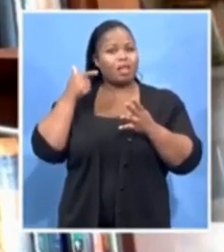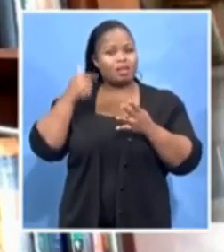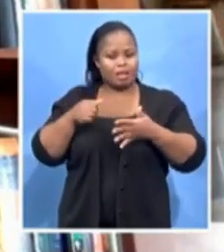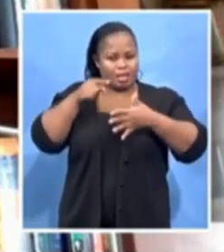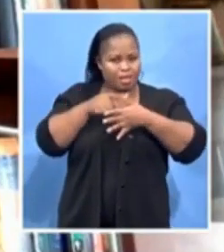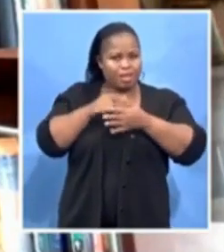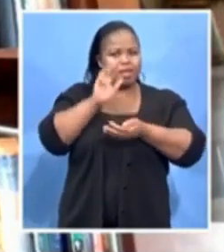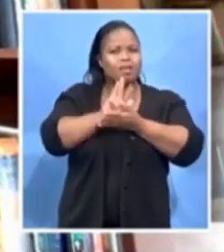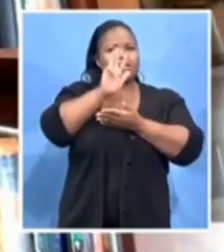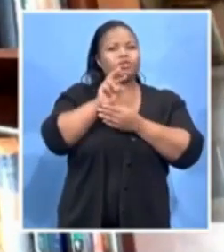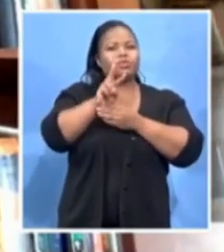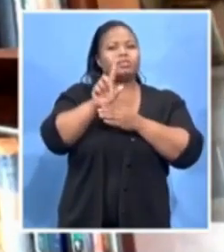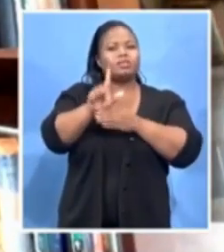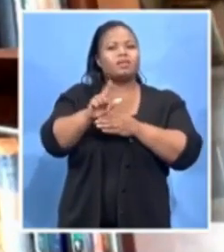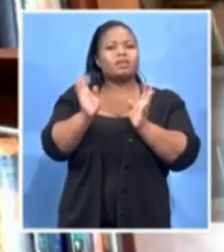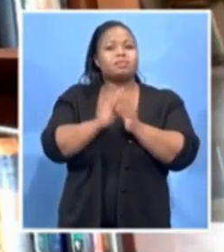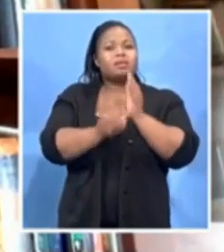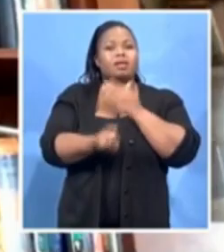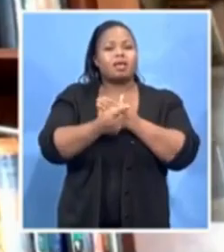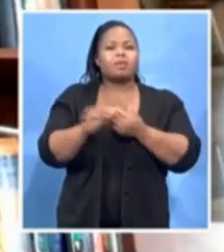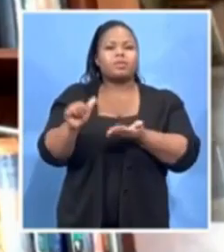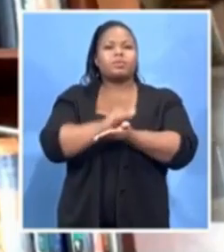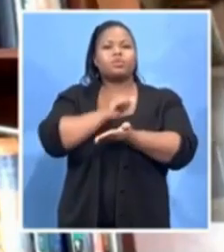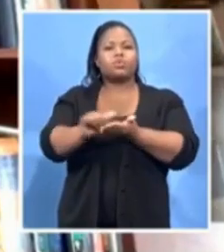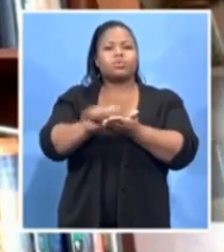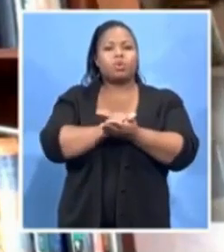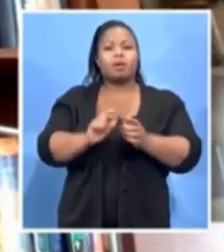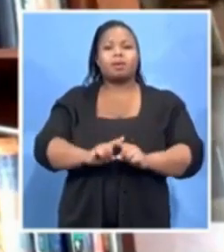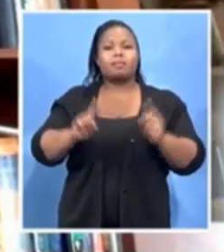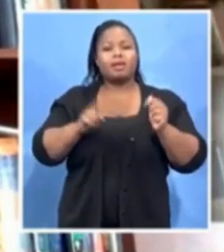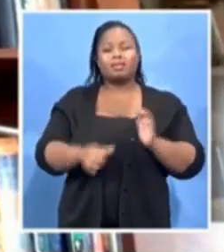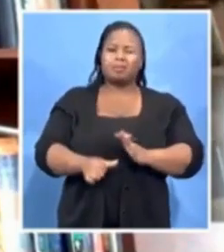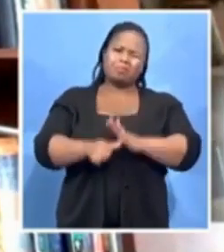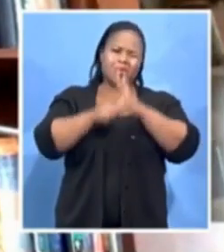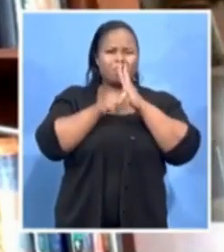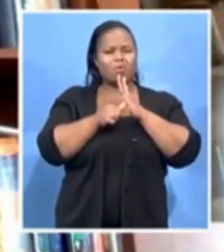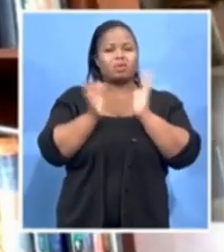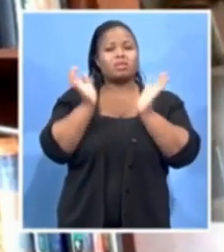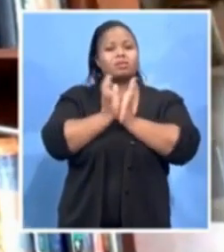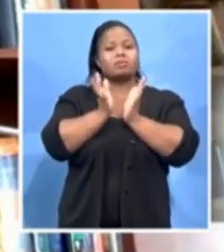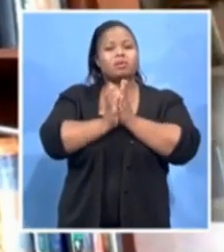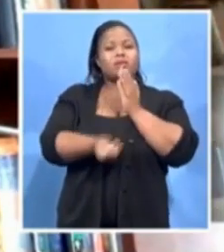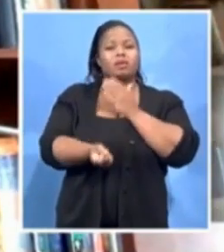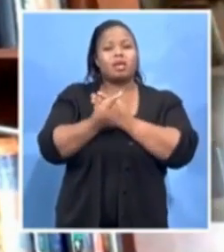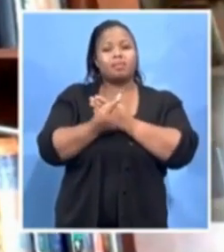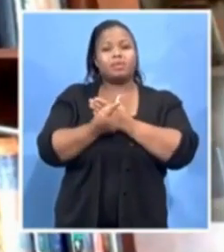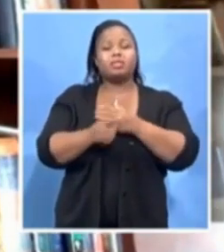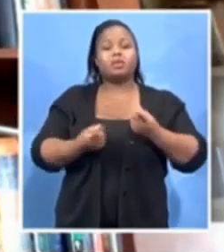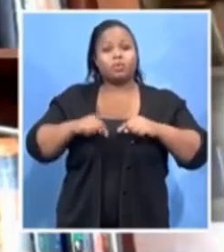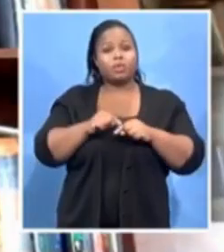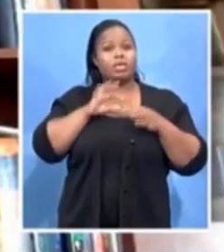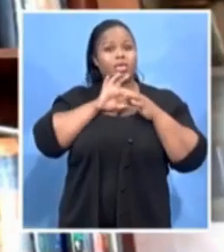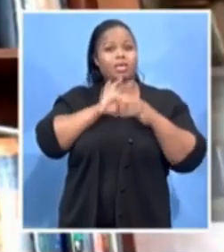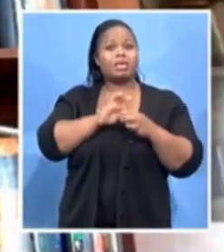the most critical meeting for Pan-Africanism, at least the one that we can relate to in the continent of